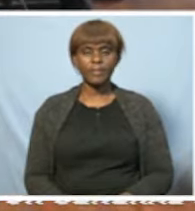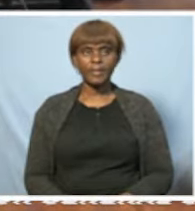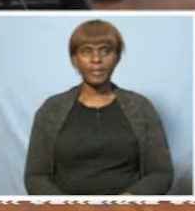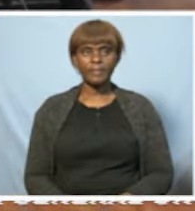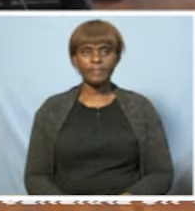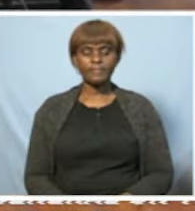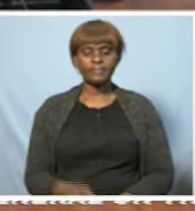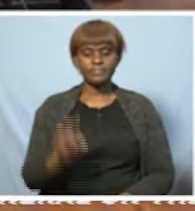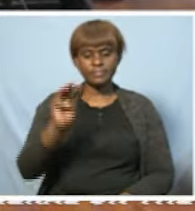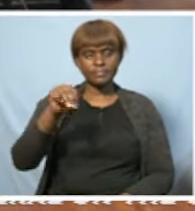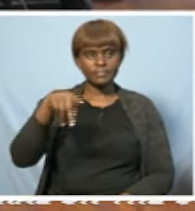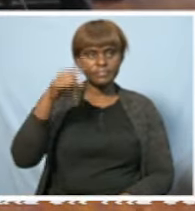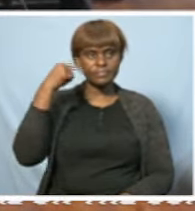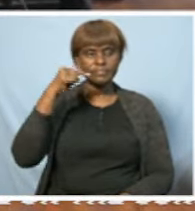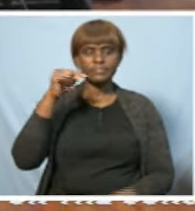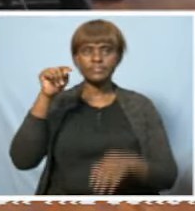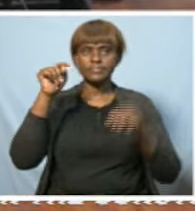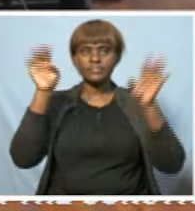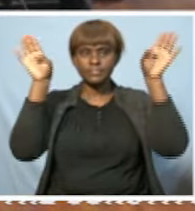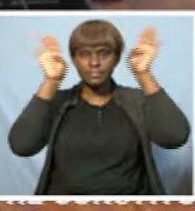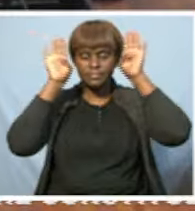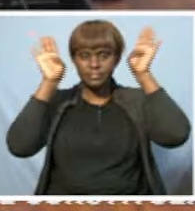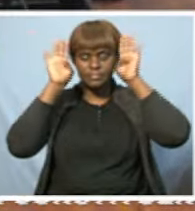The MP for Kalulushi.